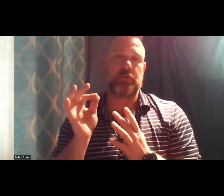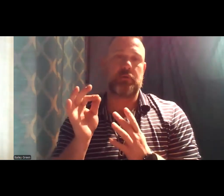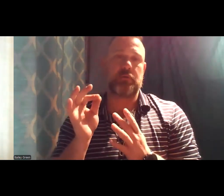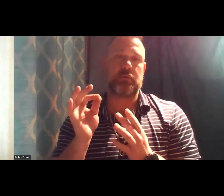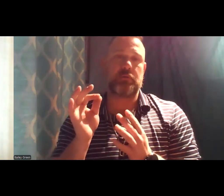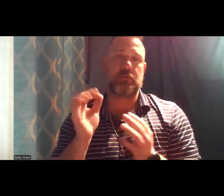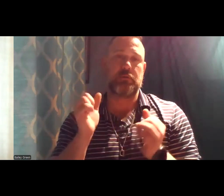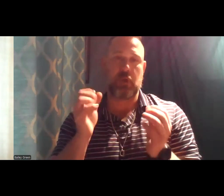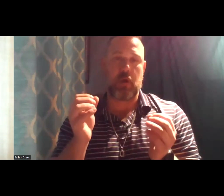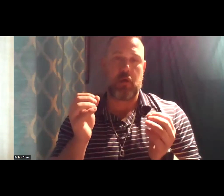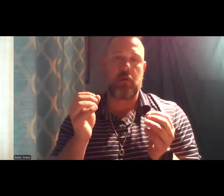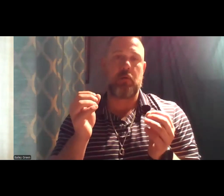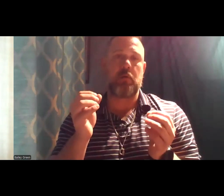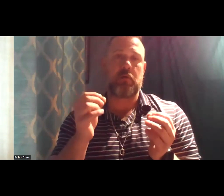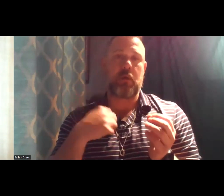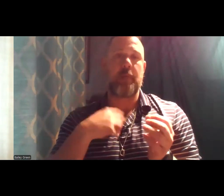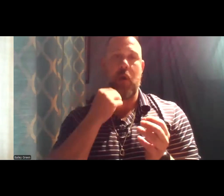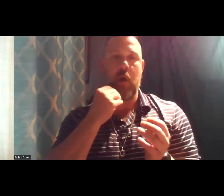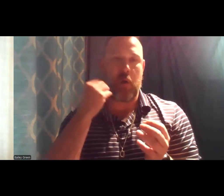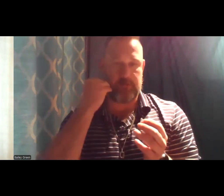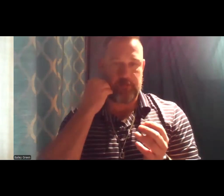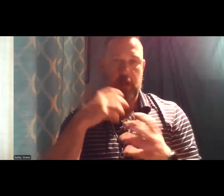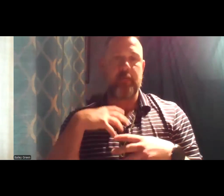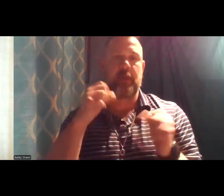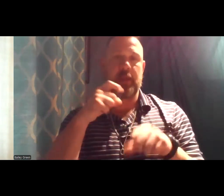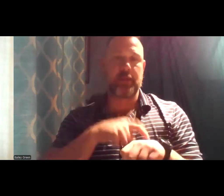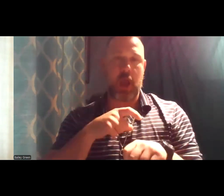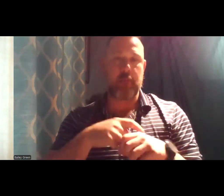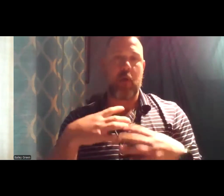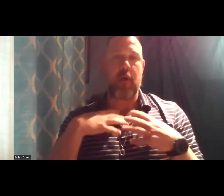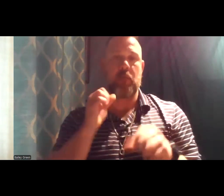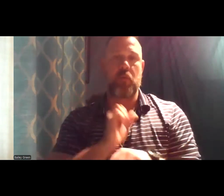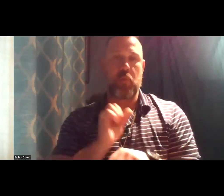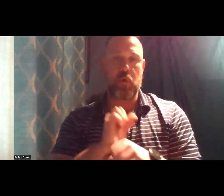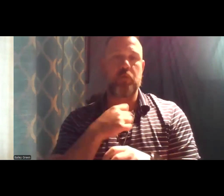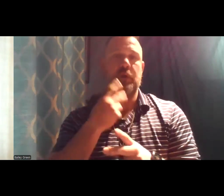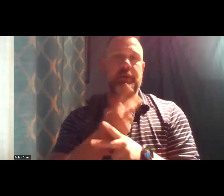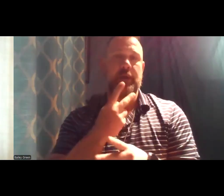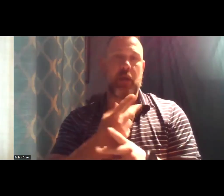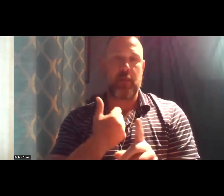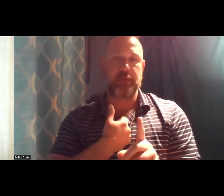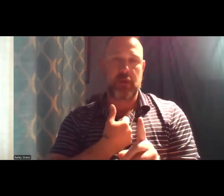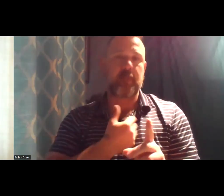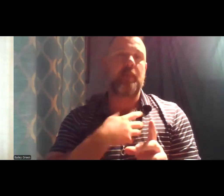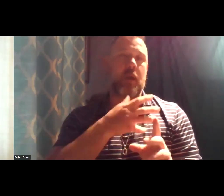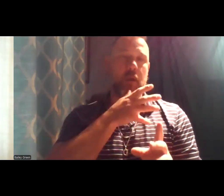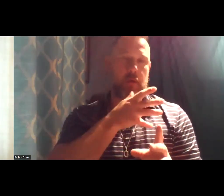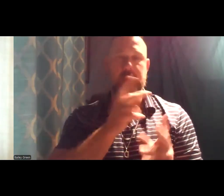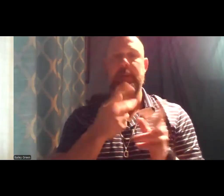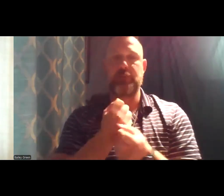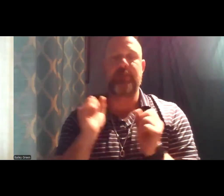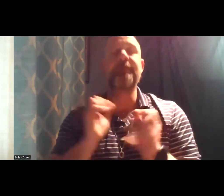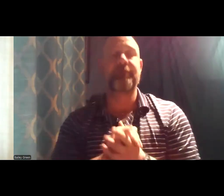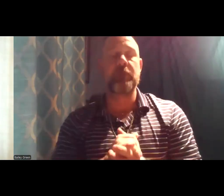So I'm home. I've taken a little time off work and I'm trying to care for myself and my mother and keep us both safe.